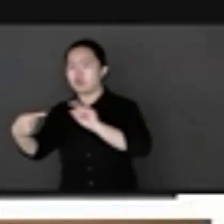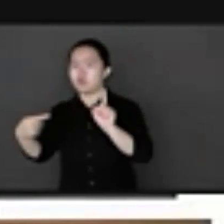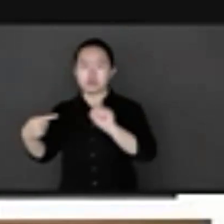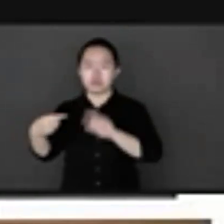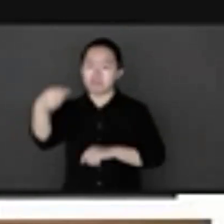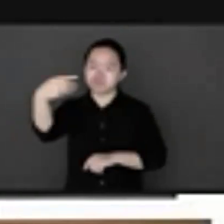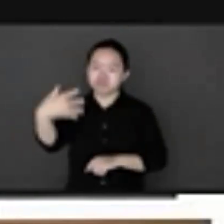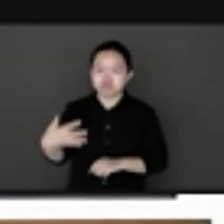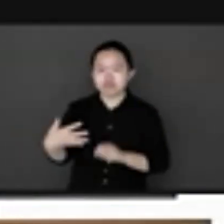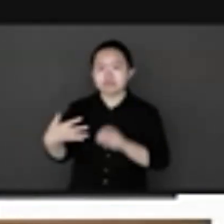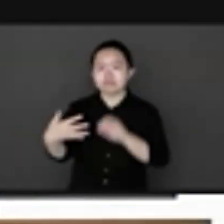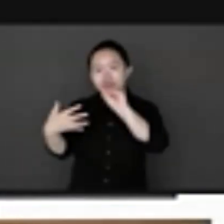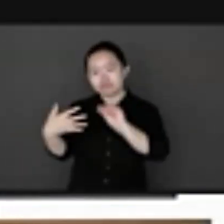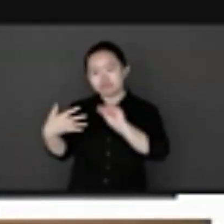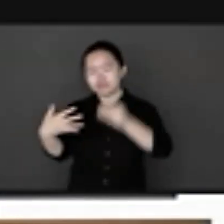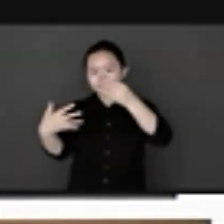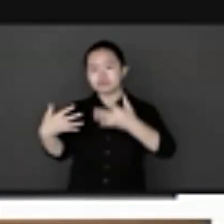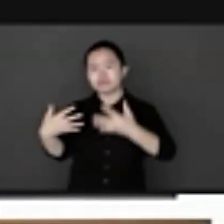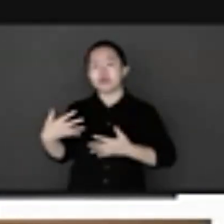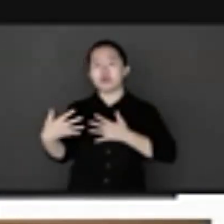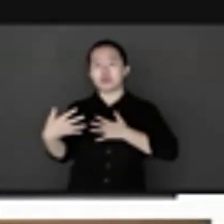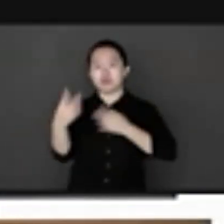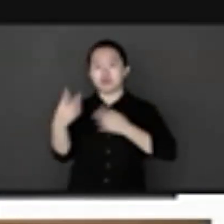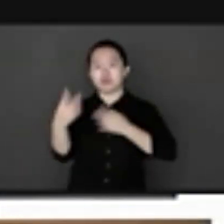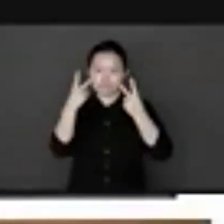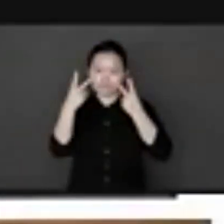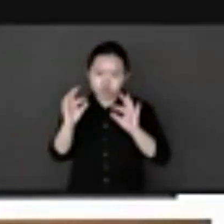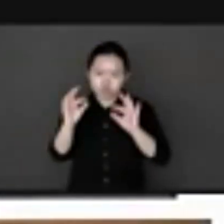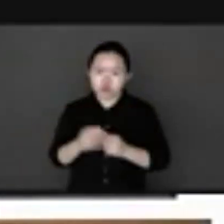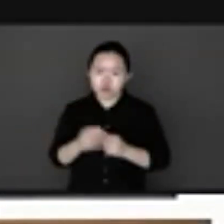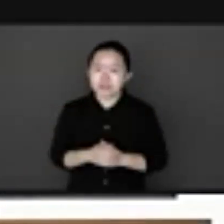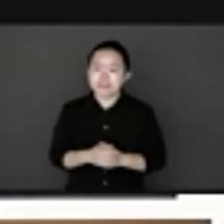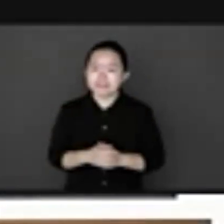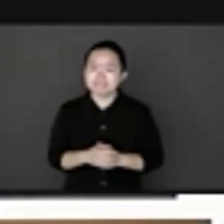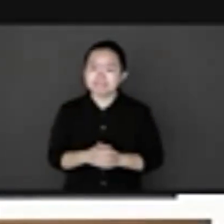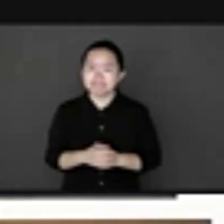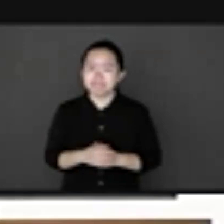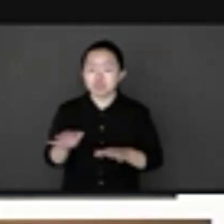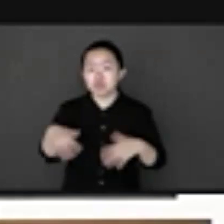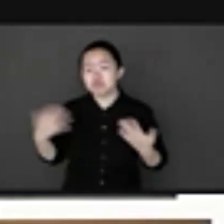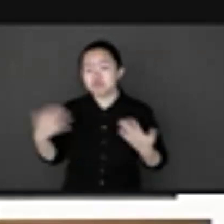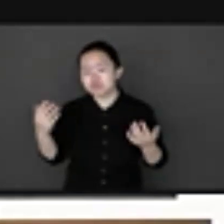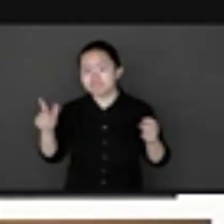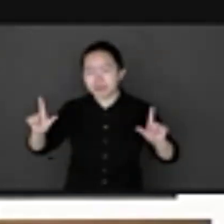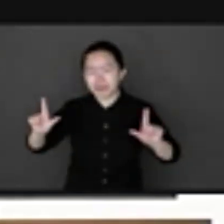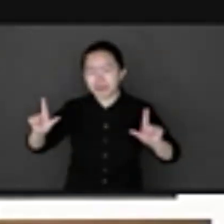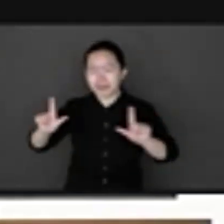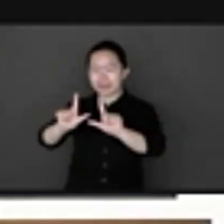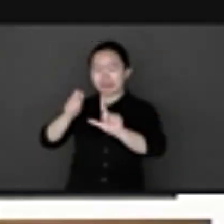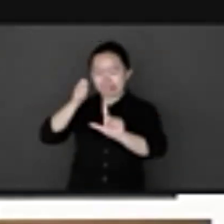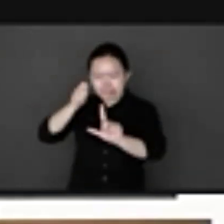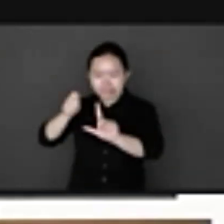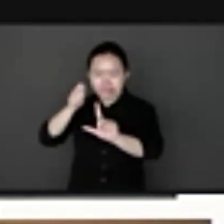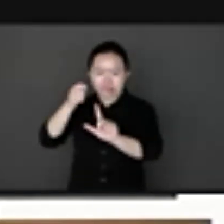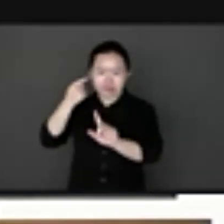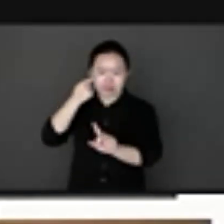viewport sizes. But in general, it's just a matter of knowing there are settings and then opening the menu and finding the settings.